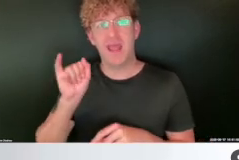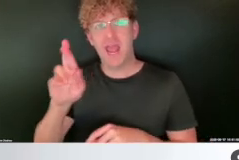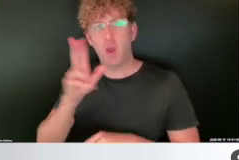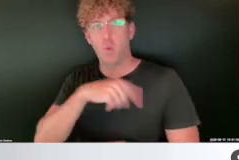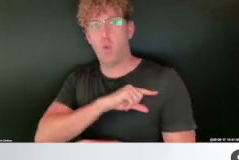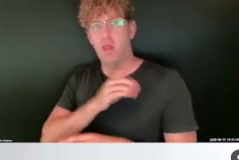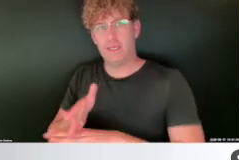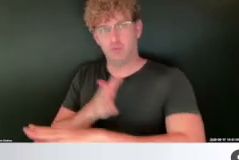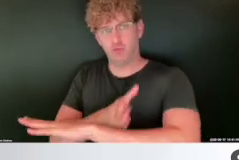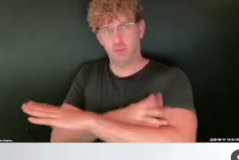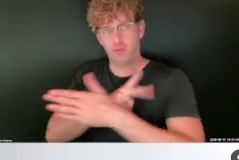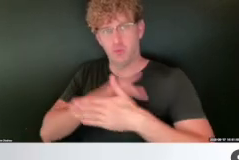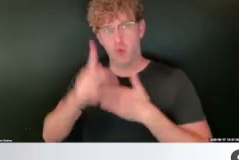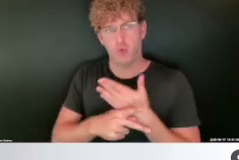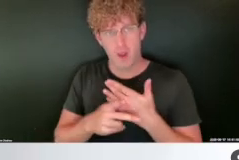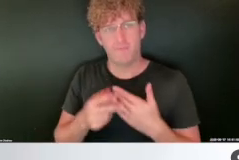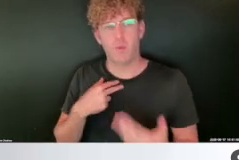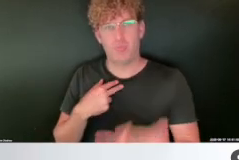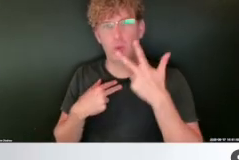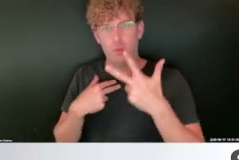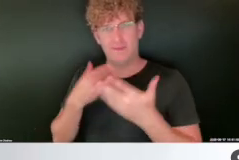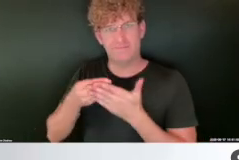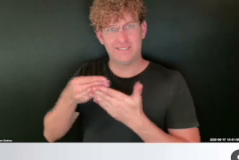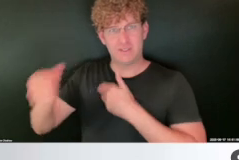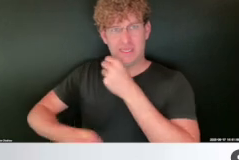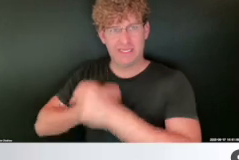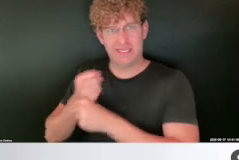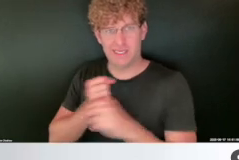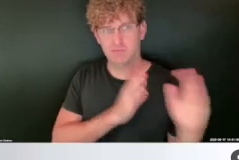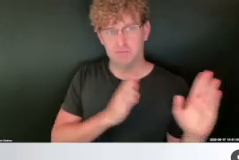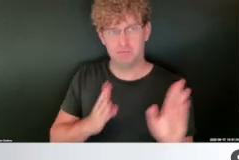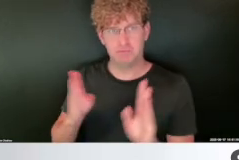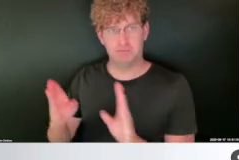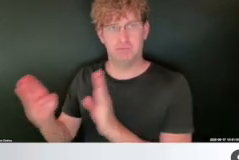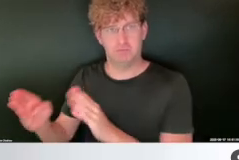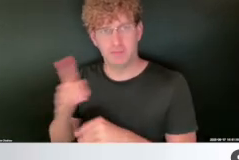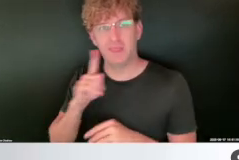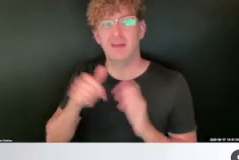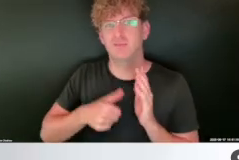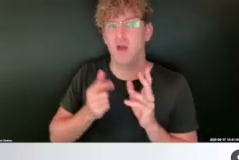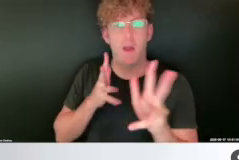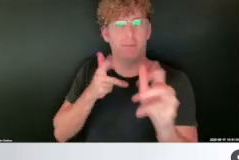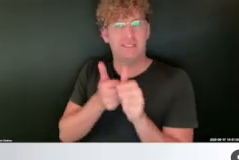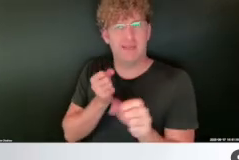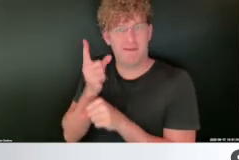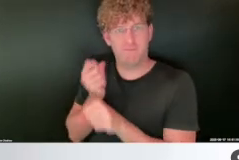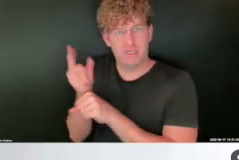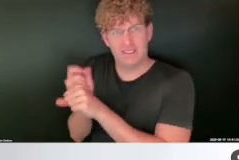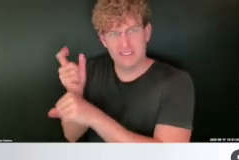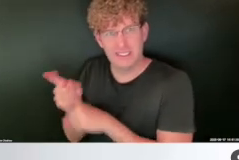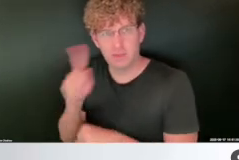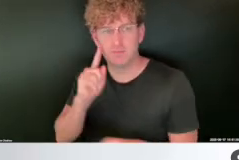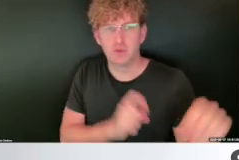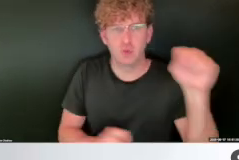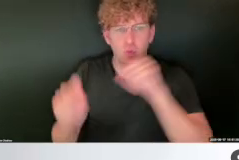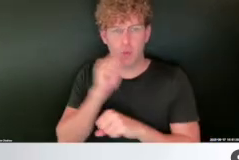budget year, and is updated annually. The strategy serves as a roadmap showing how state incentives can help spark